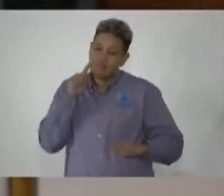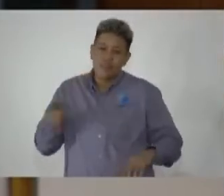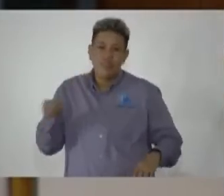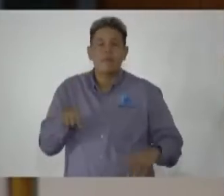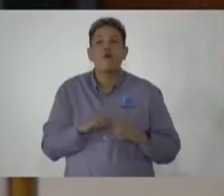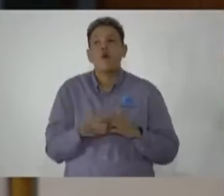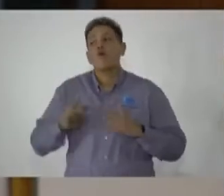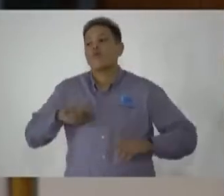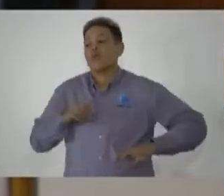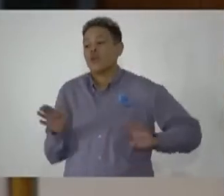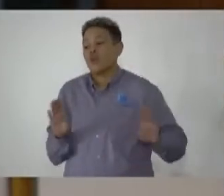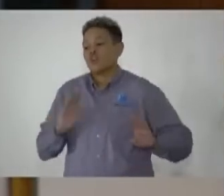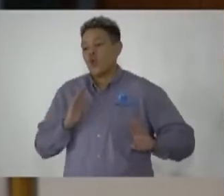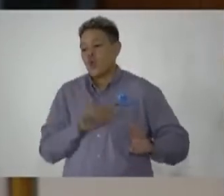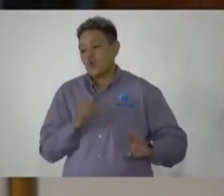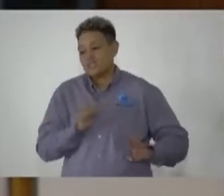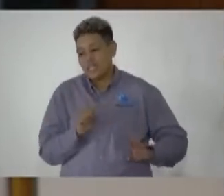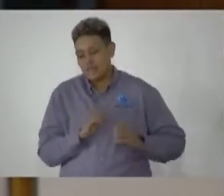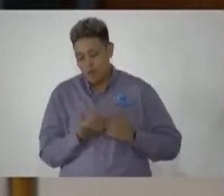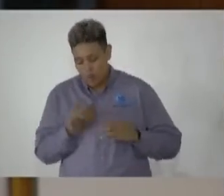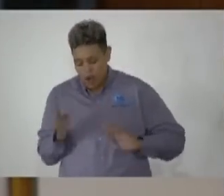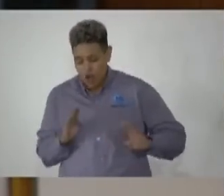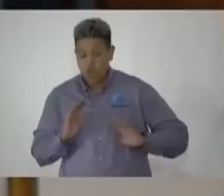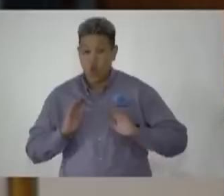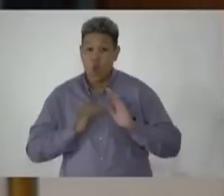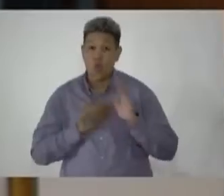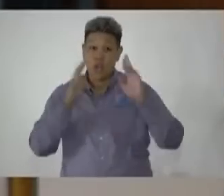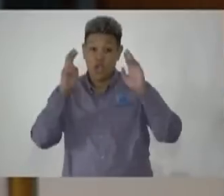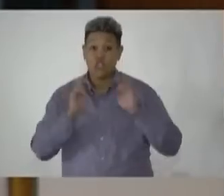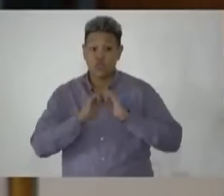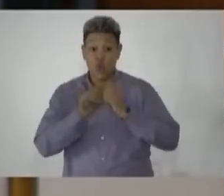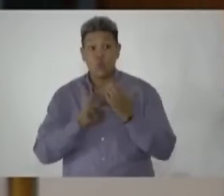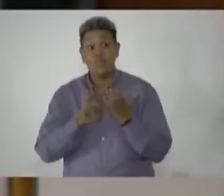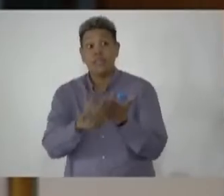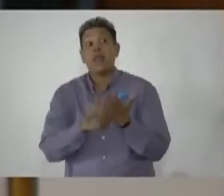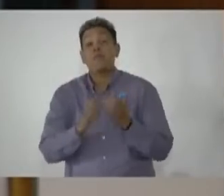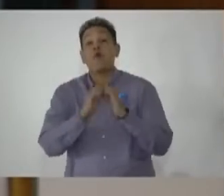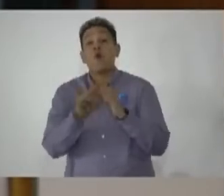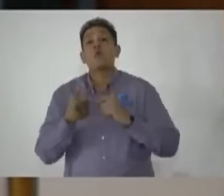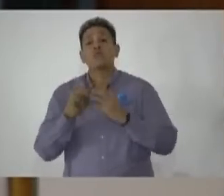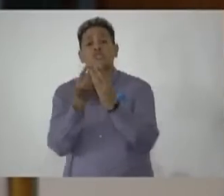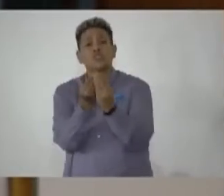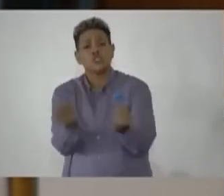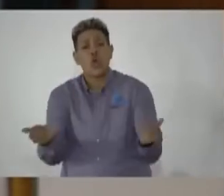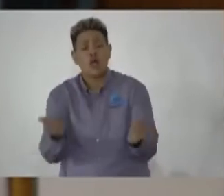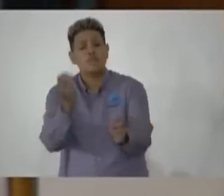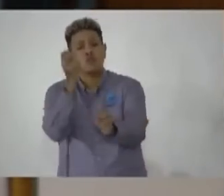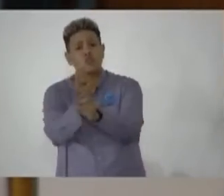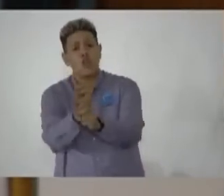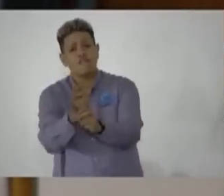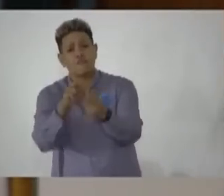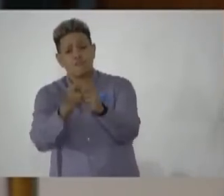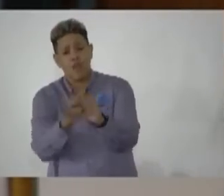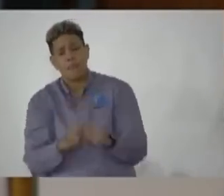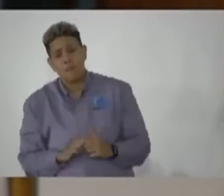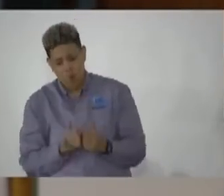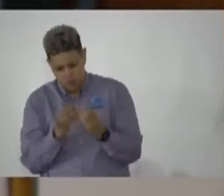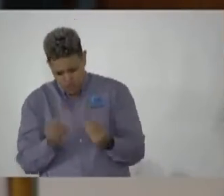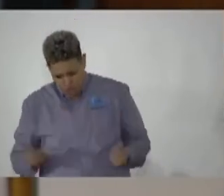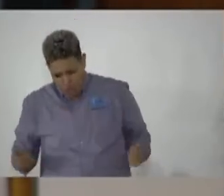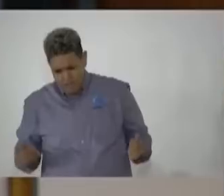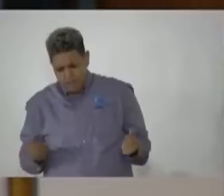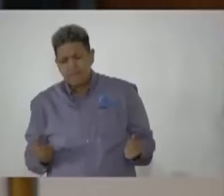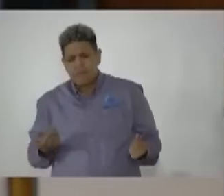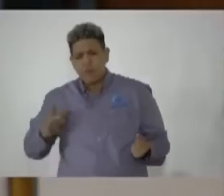how we conduct our affairs, in how we deliberate, in how we solve tough problems